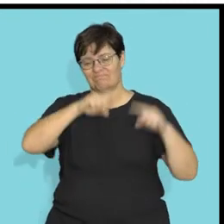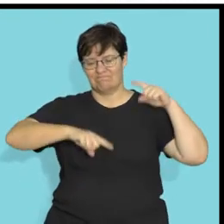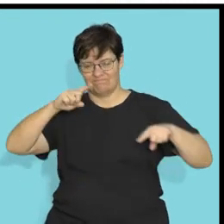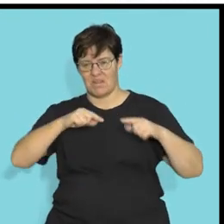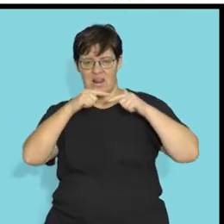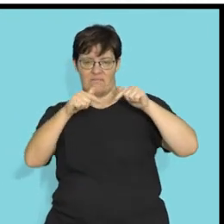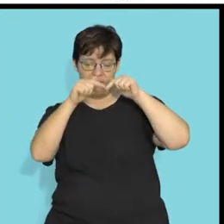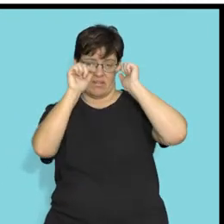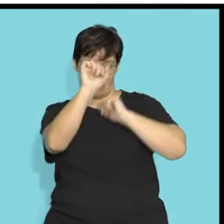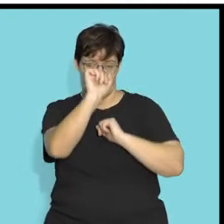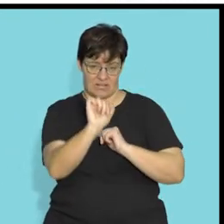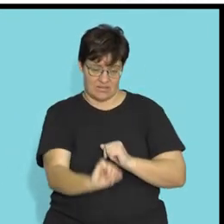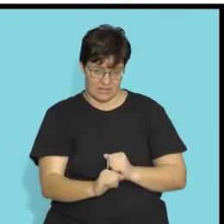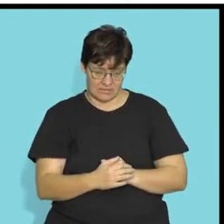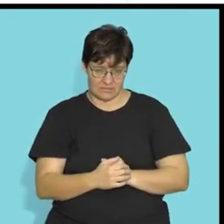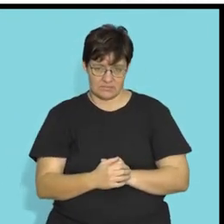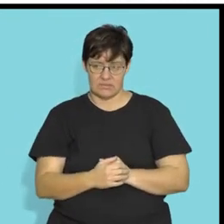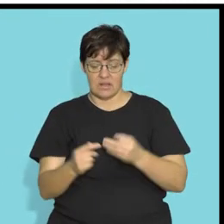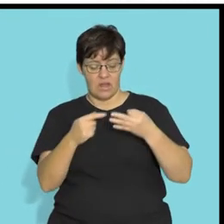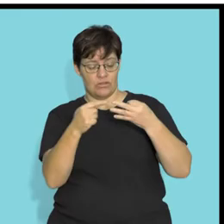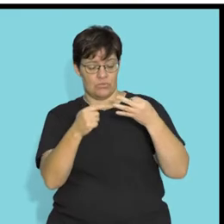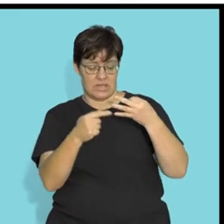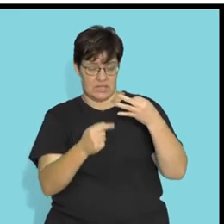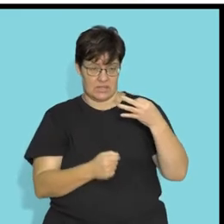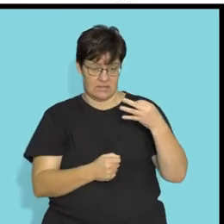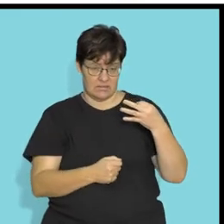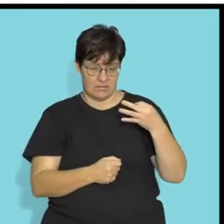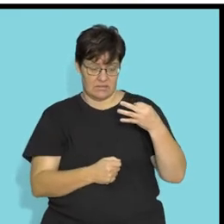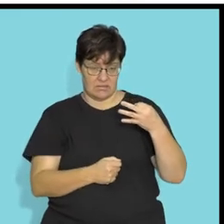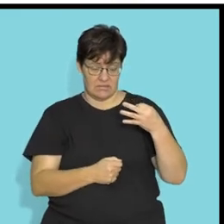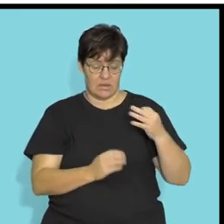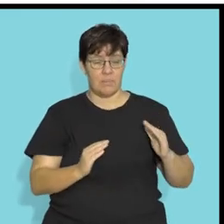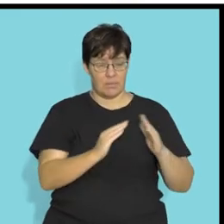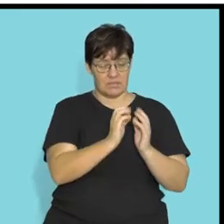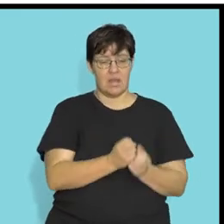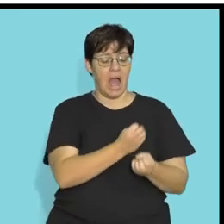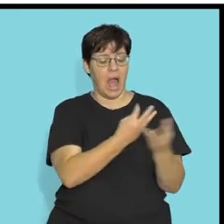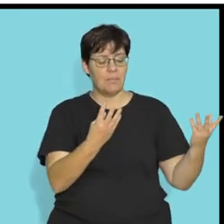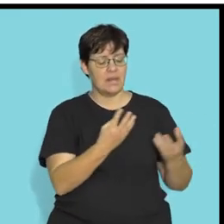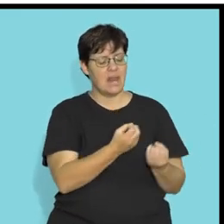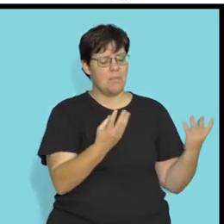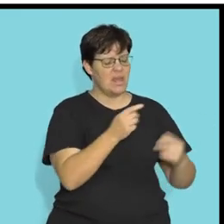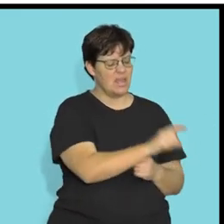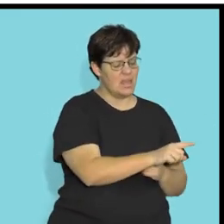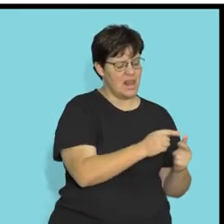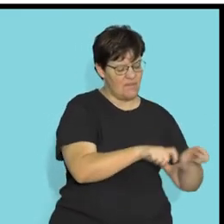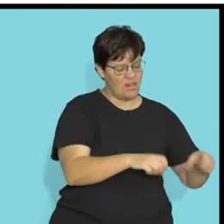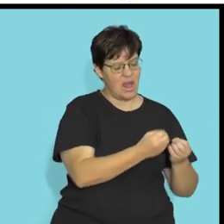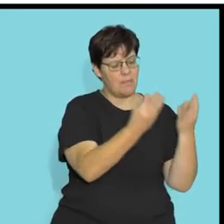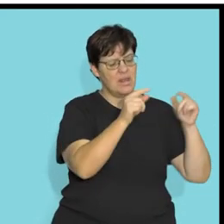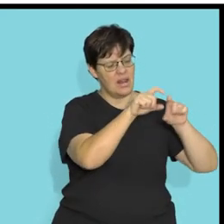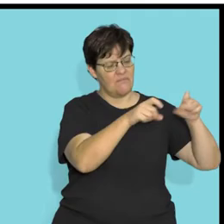different trophic level. There are three main types of ecological pyramids. Ones that show the number of individuals at different